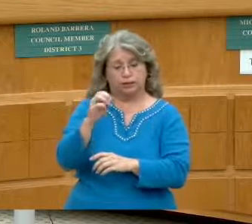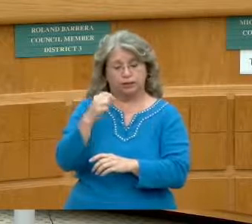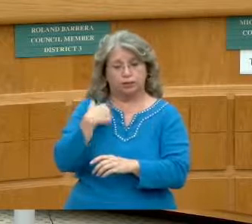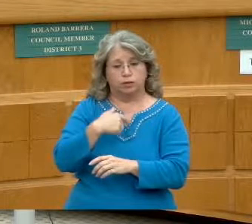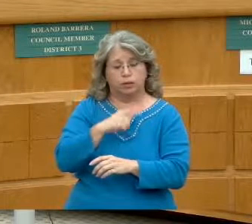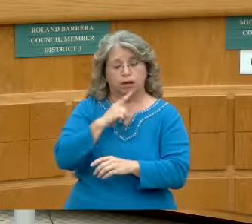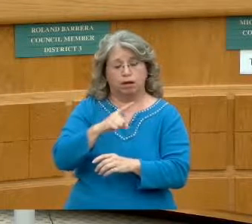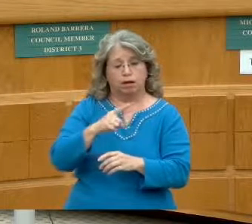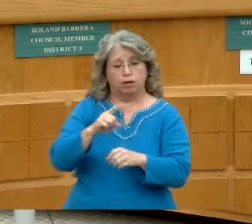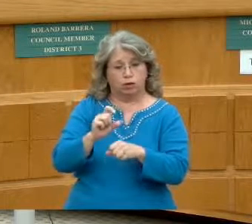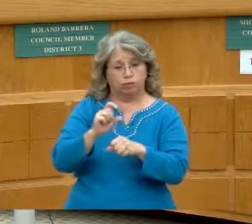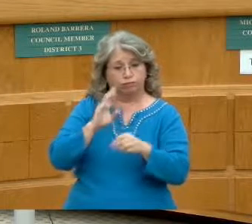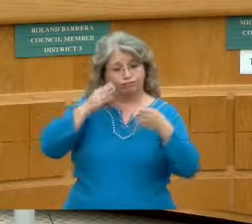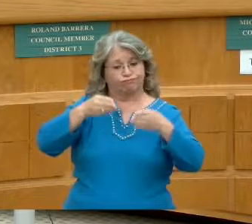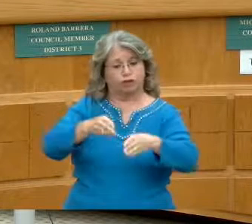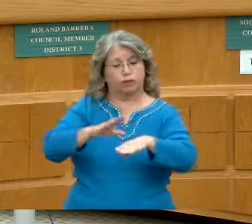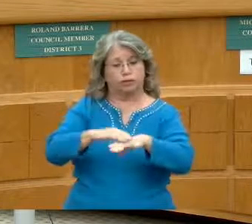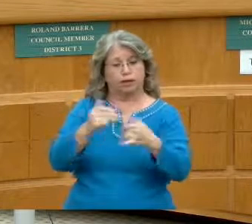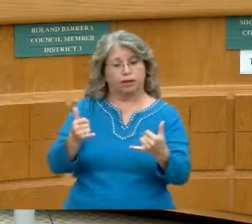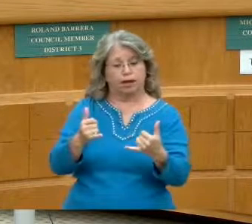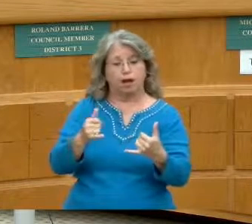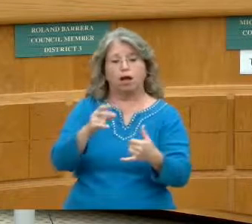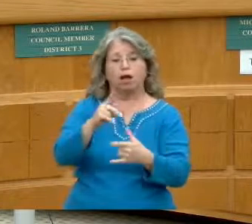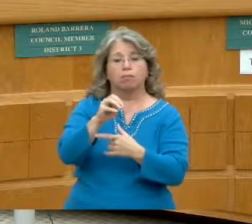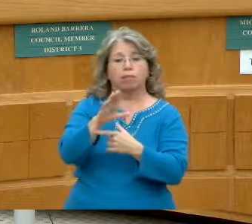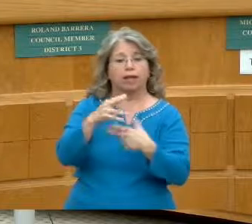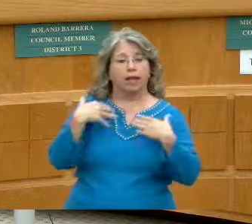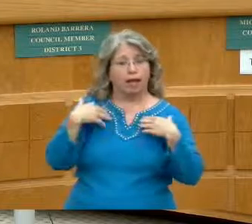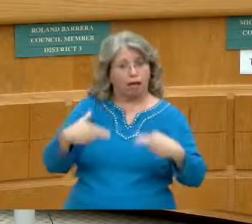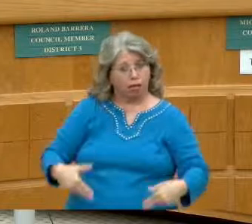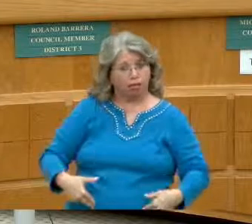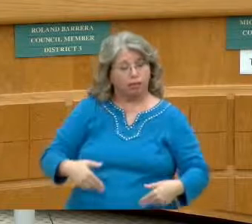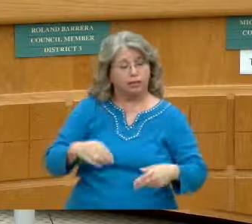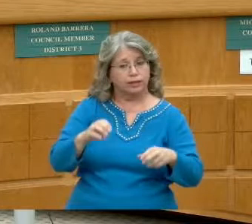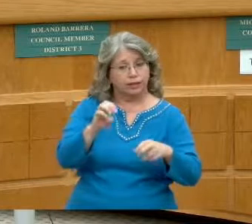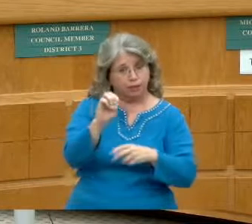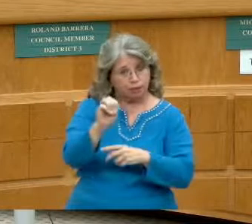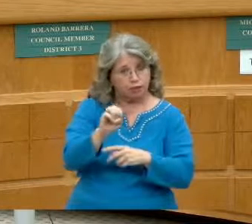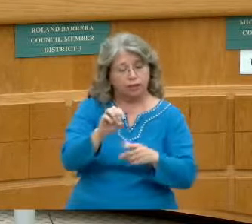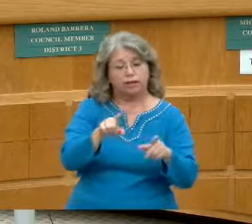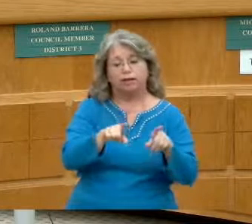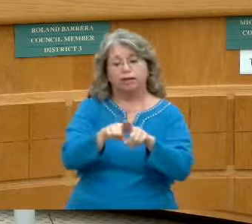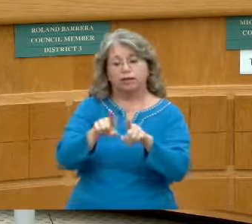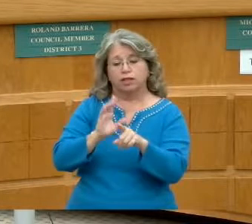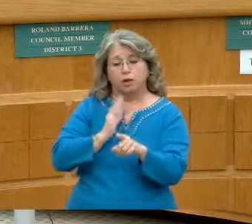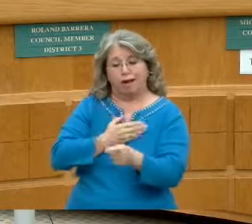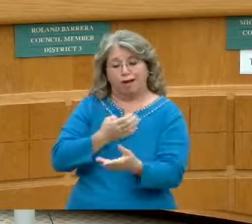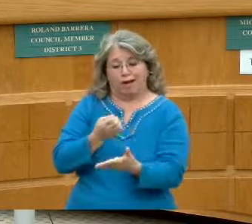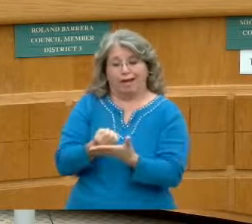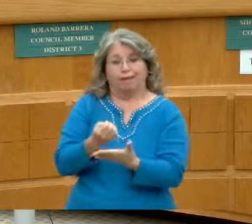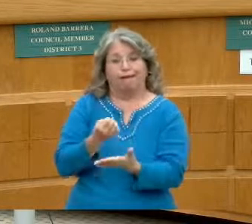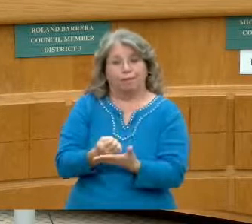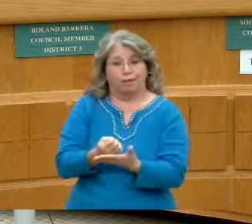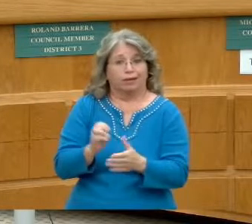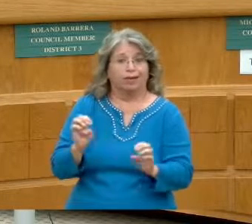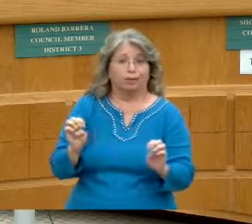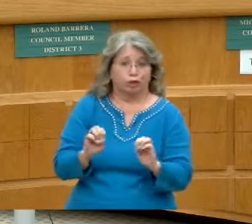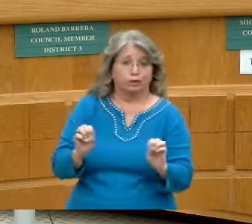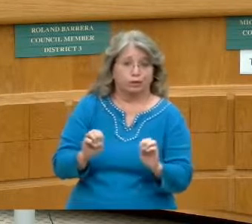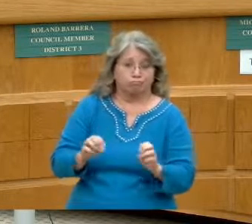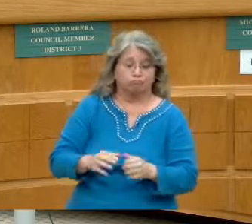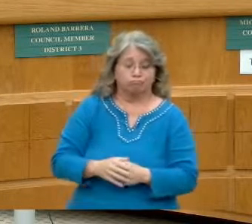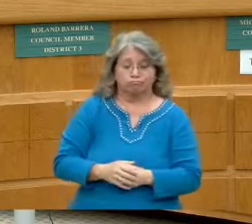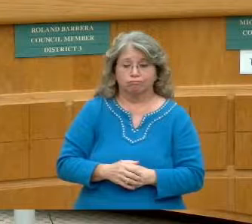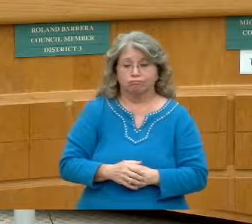is twofold. As we often talk about the public health emergency, there's also an economic emergency that is taking place as a result of that